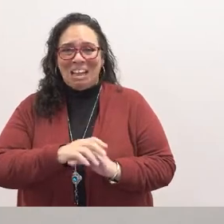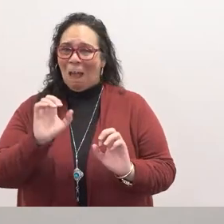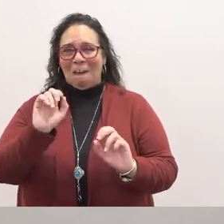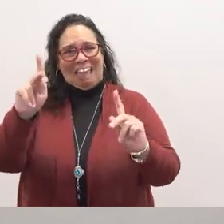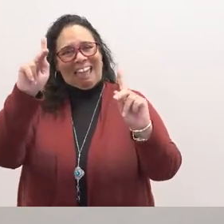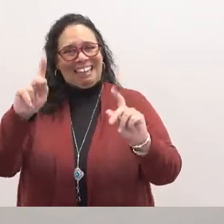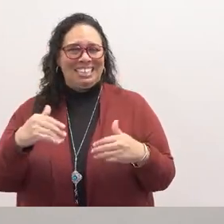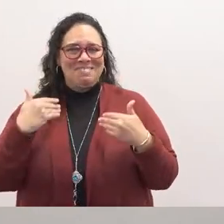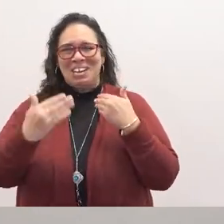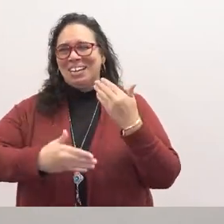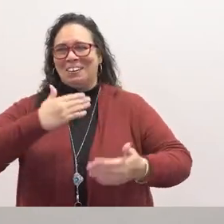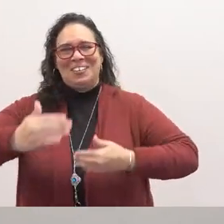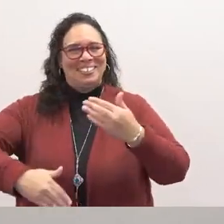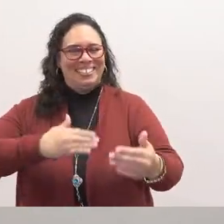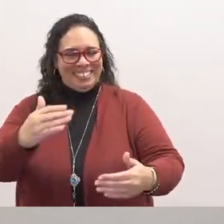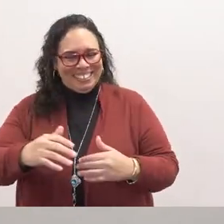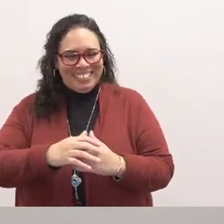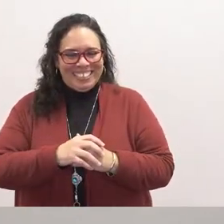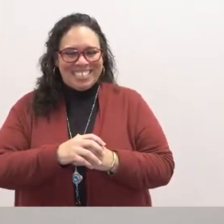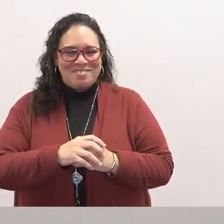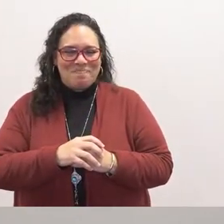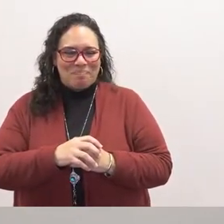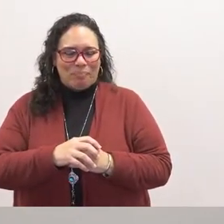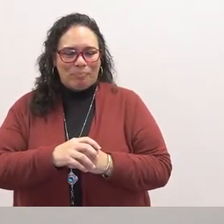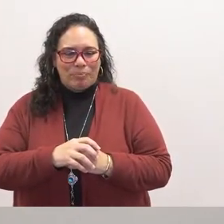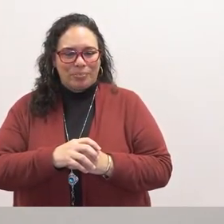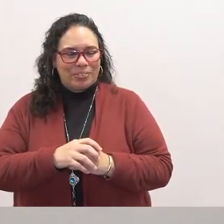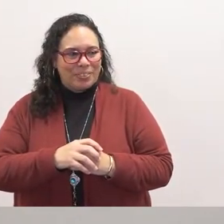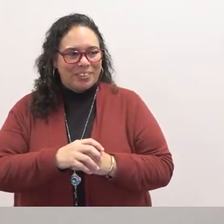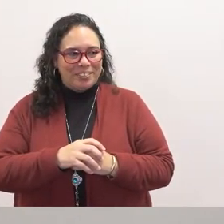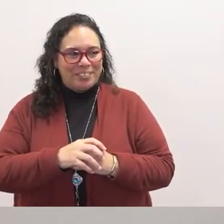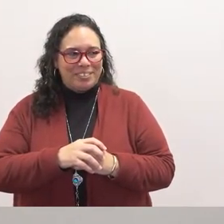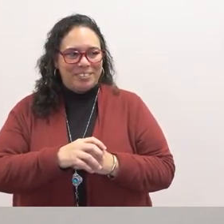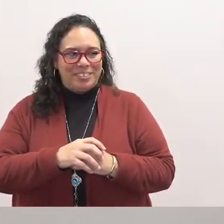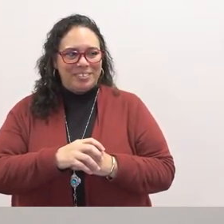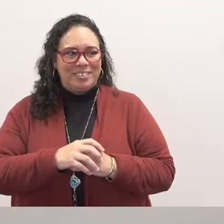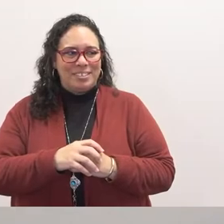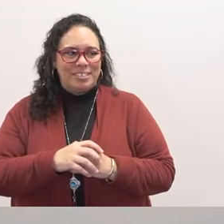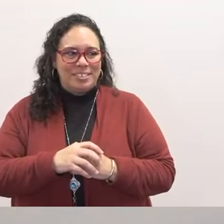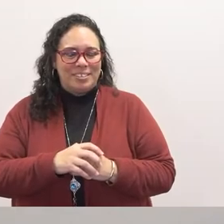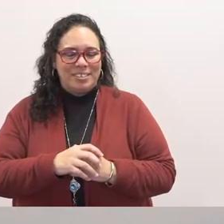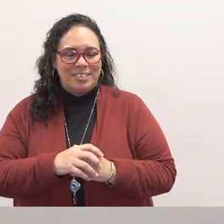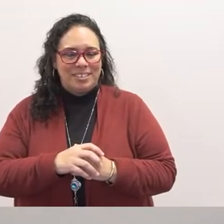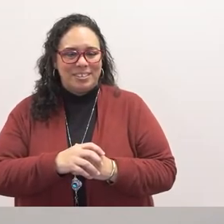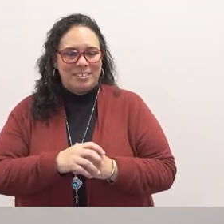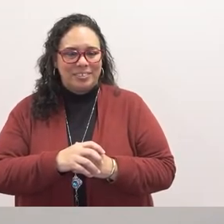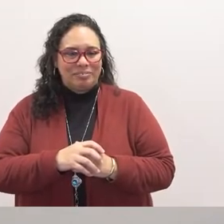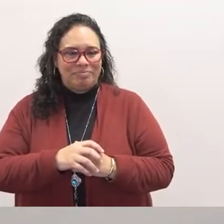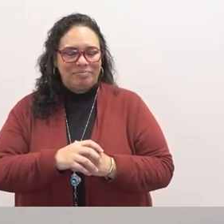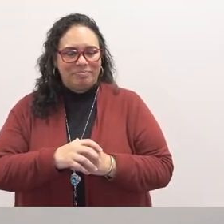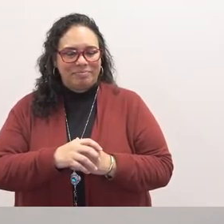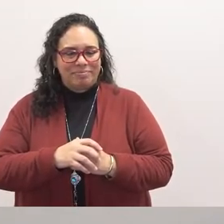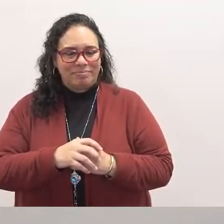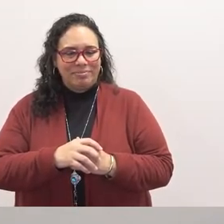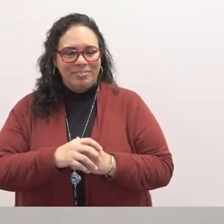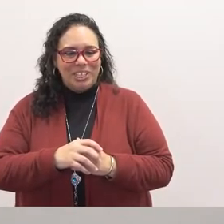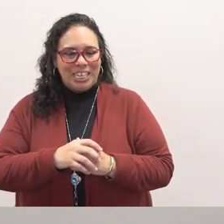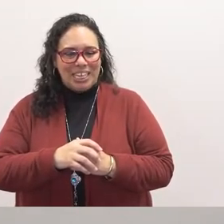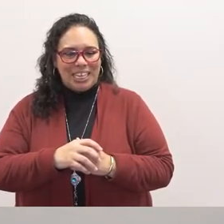okay, we'll just keep this meeting rolling. Okay, so, yeah. So we will move